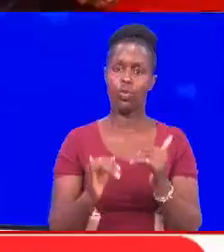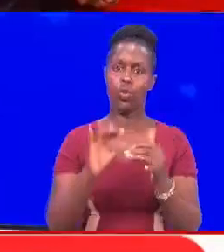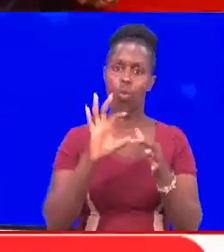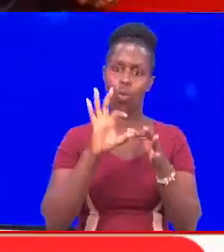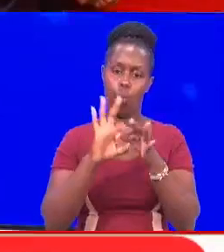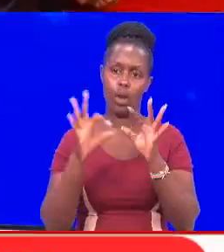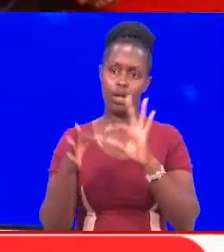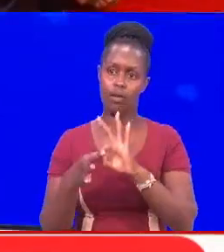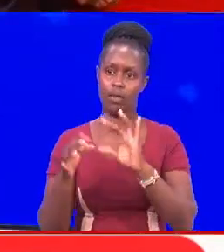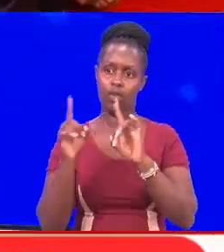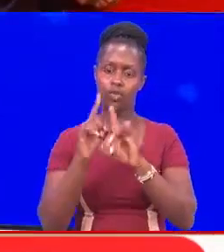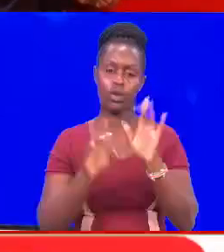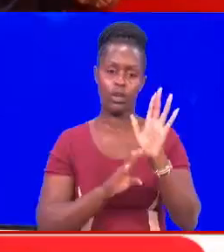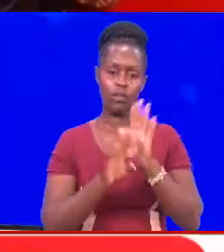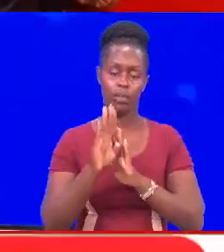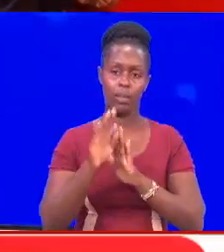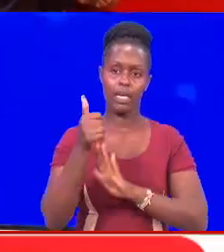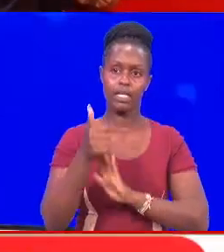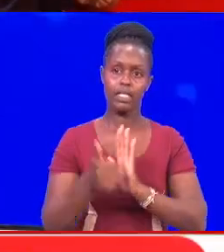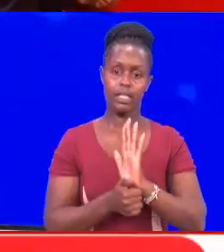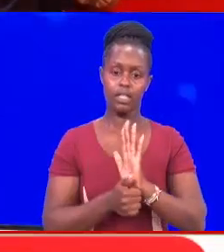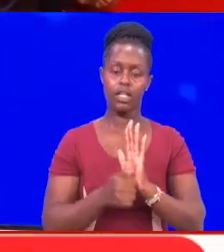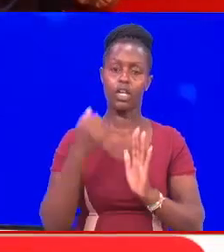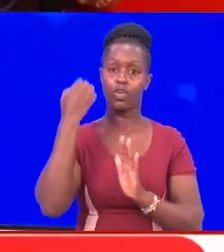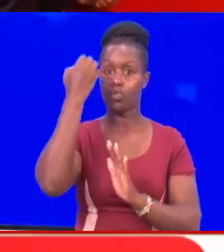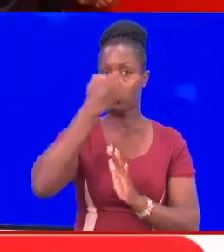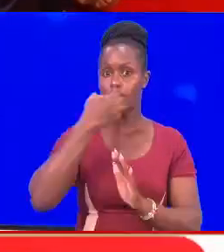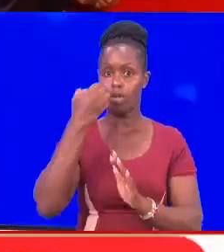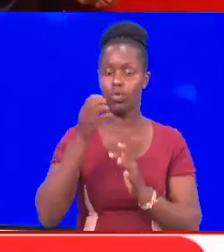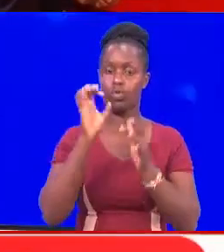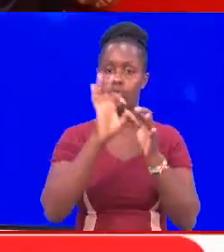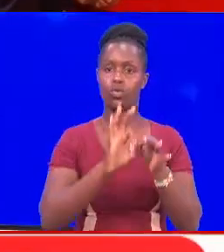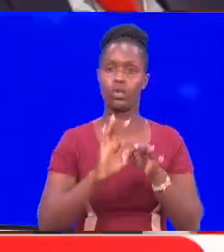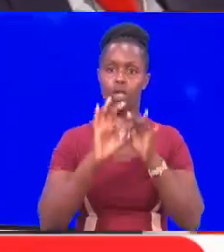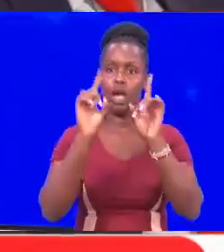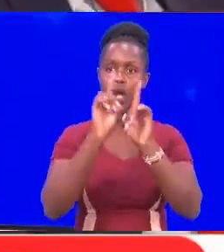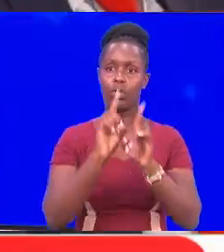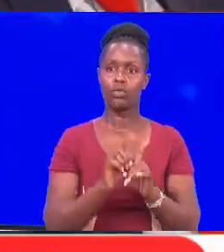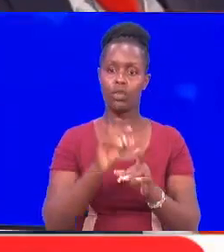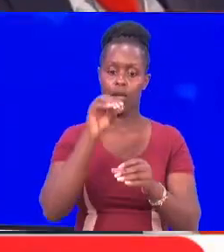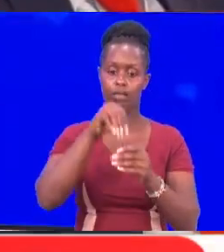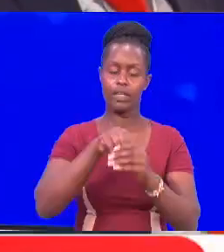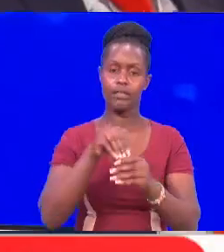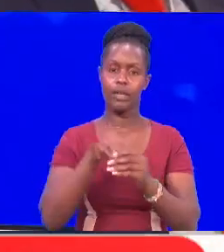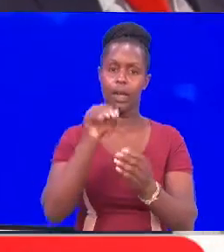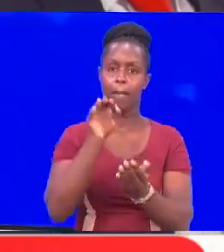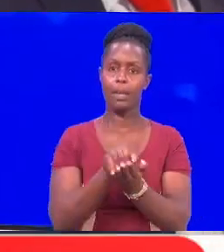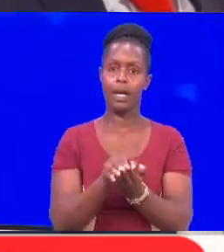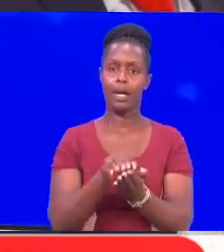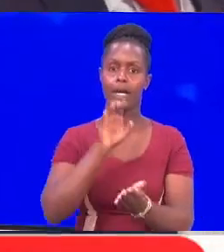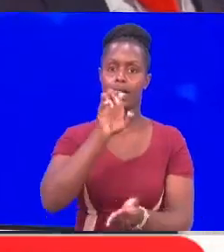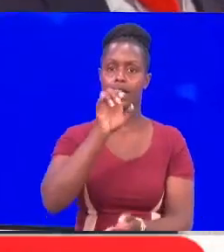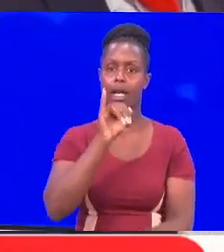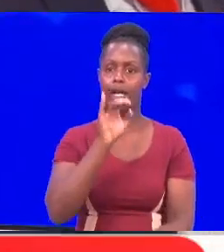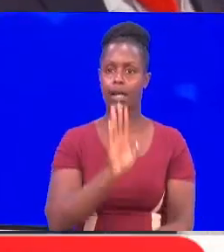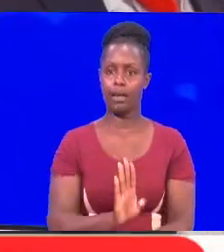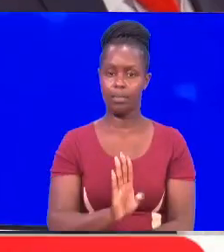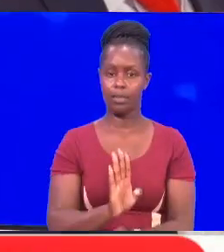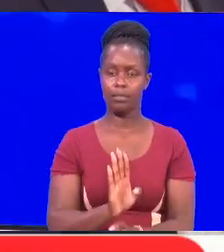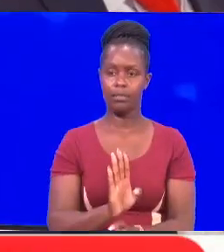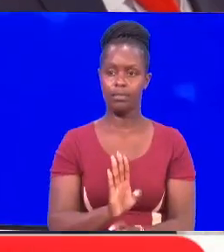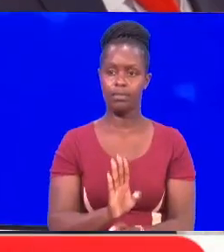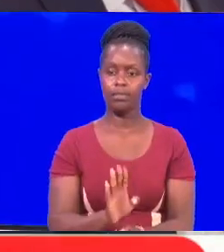Development Agency FDA, the European Union and the European Investment Bank EIB will foot the remainder of the